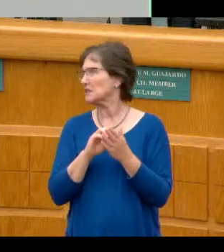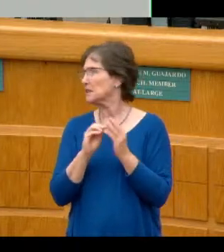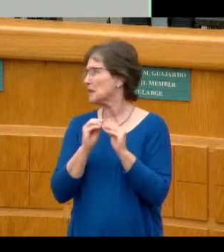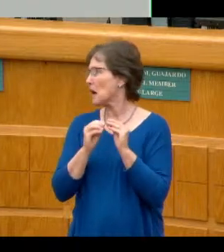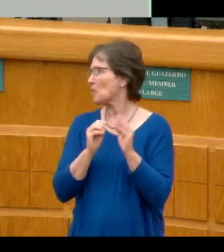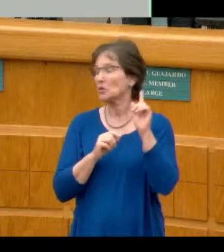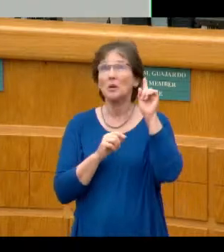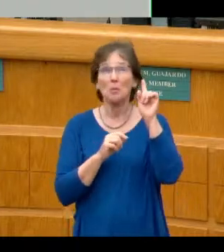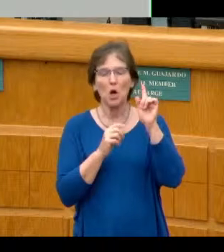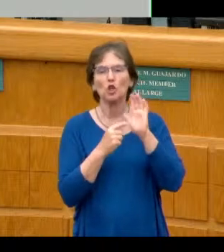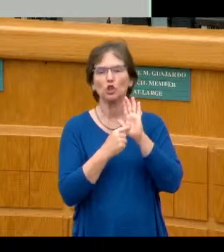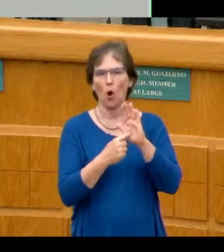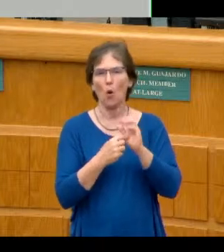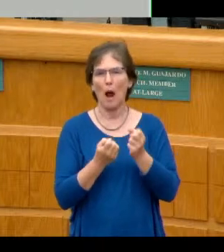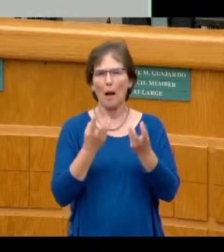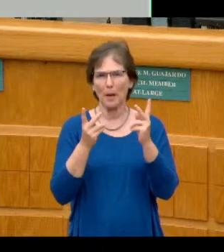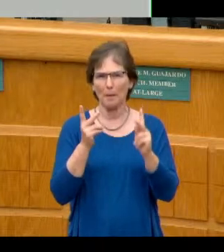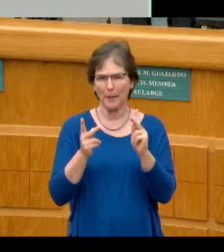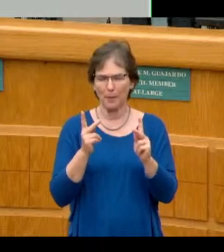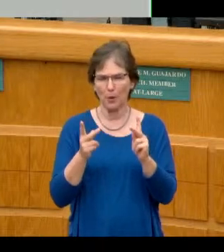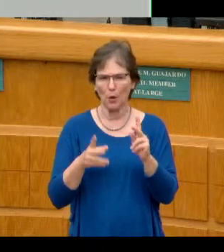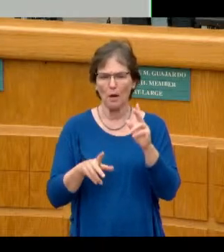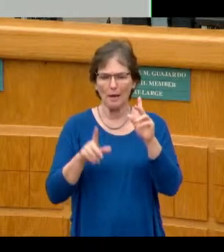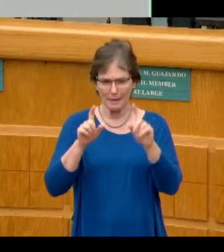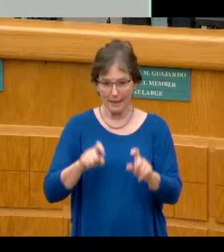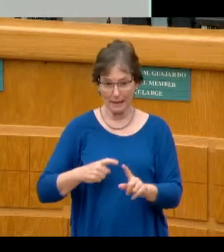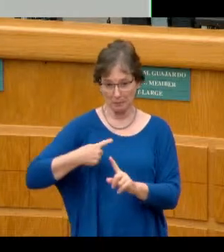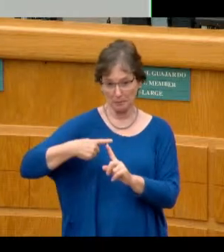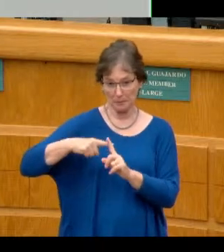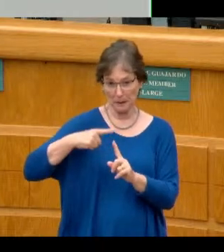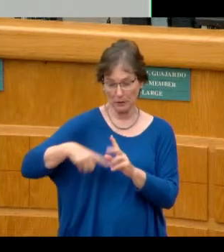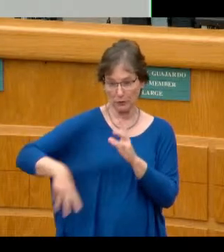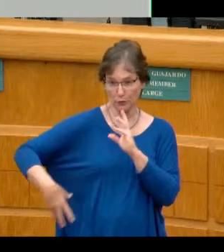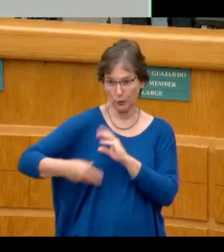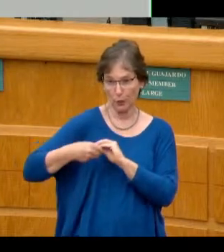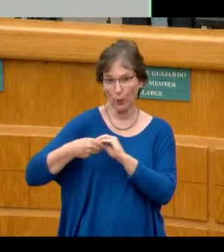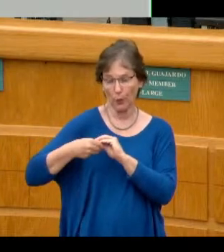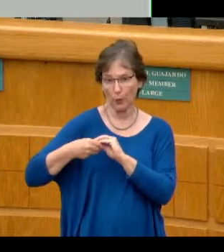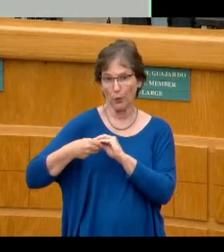Going to our number of confirmed COVID cases in the coastal Bend area, we're at